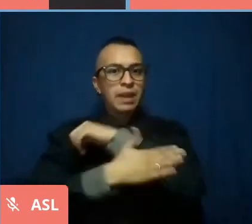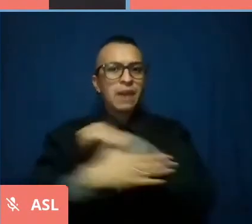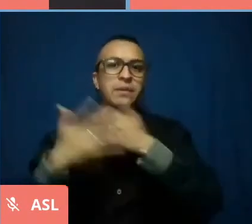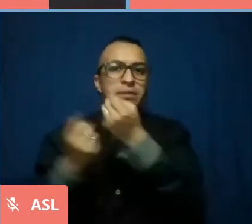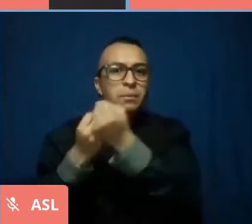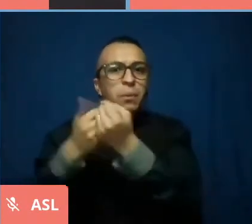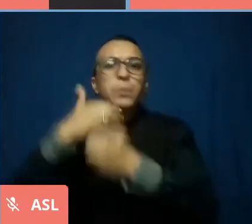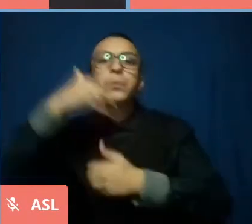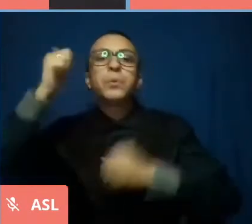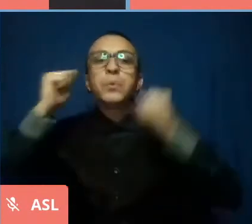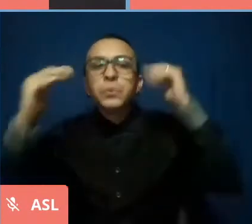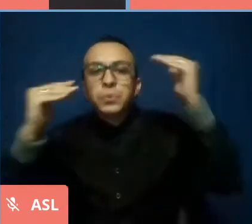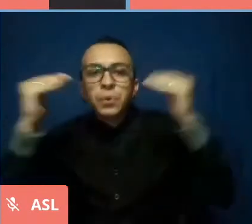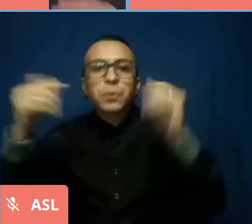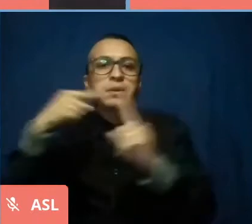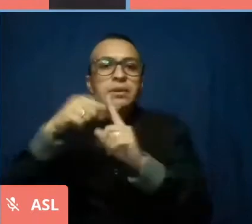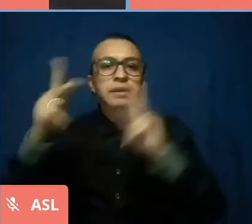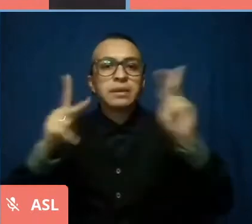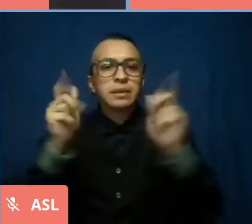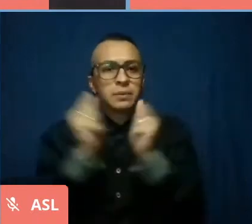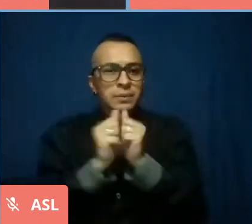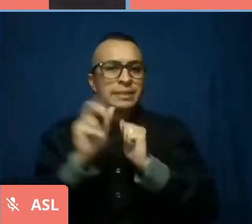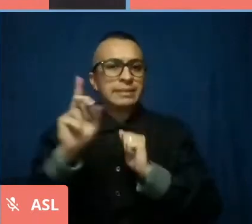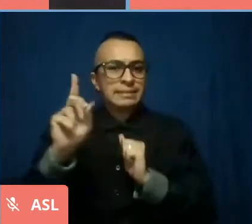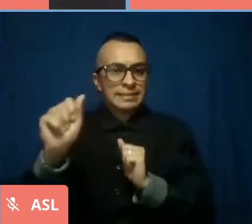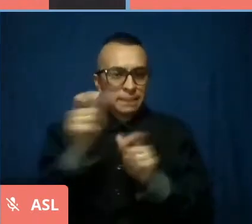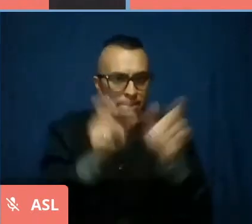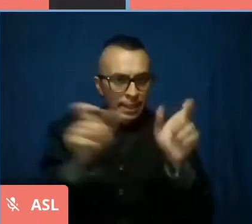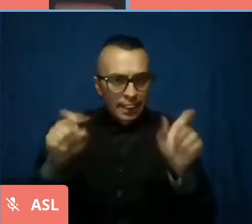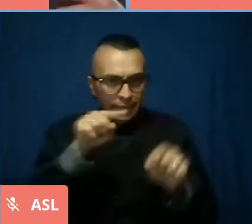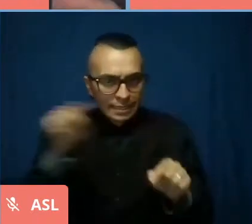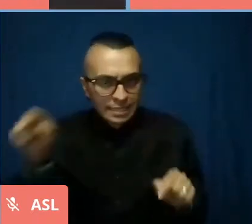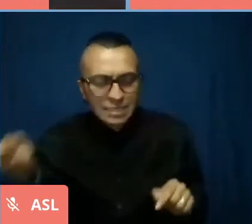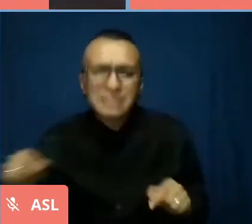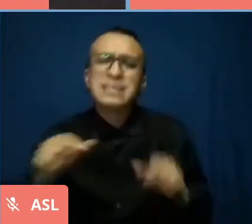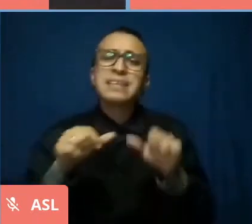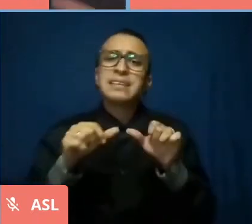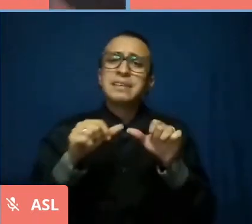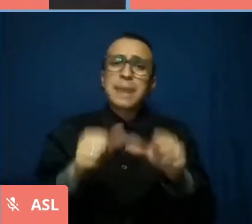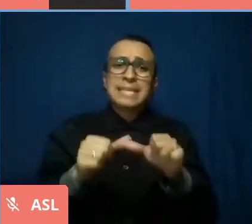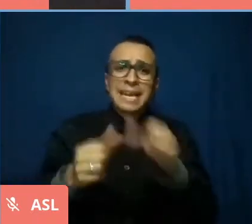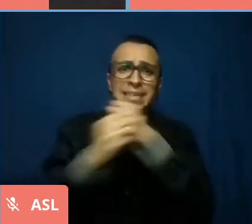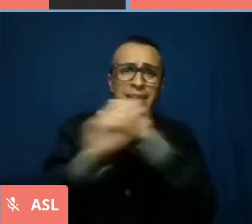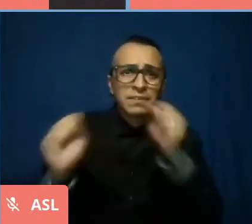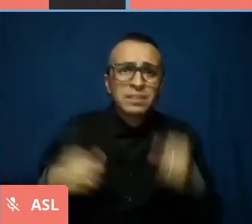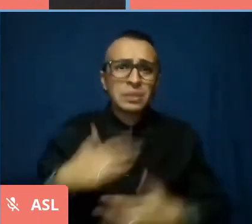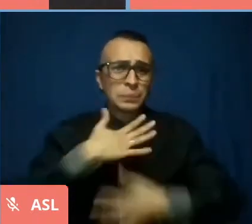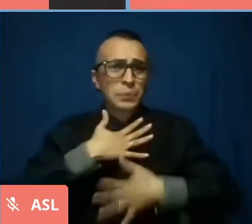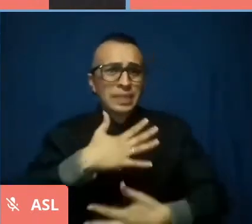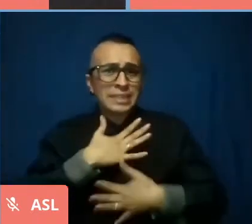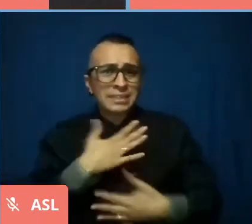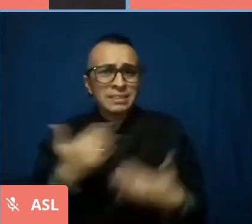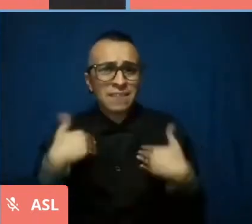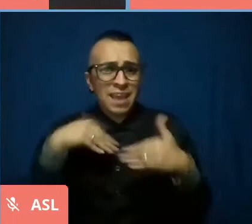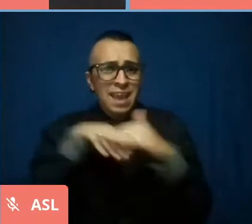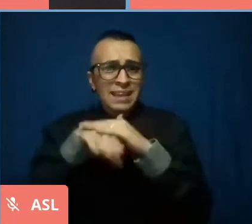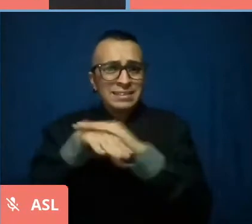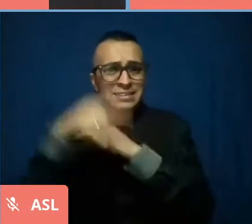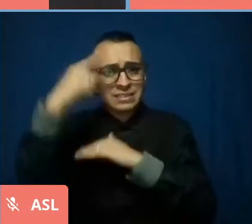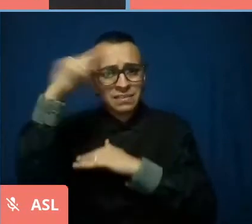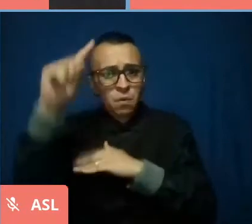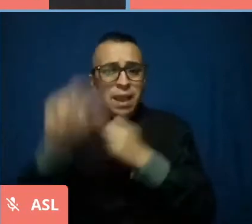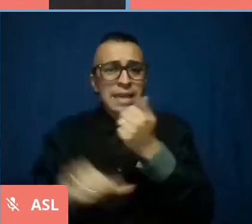people with disabilities, maintaining safely, breathing, having access to